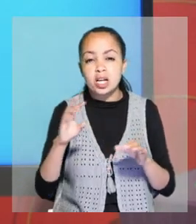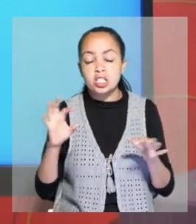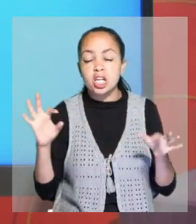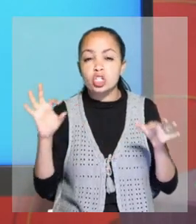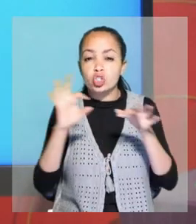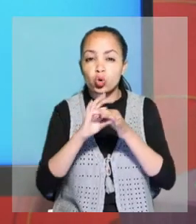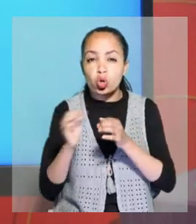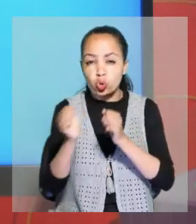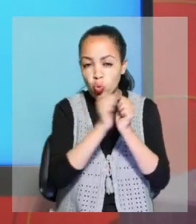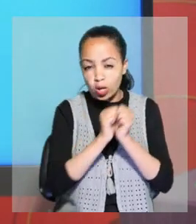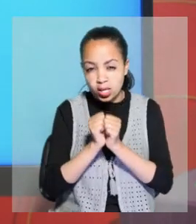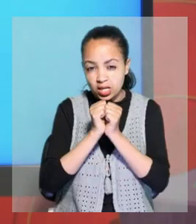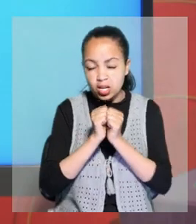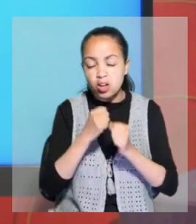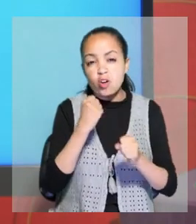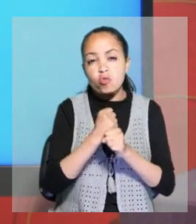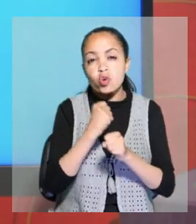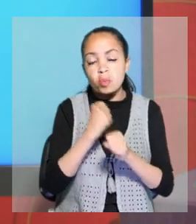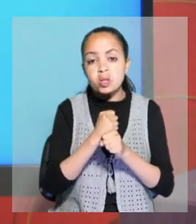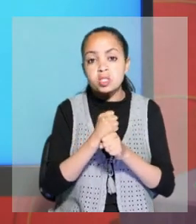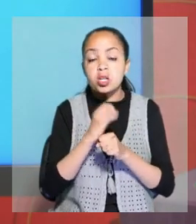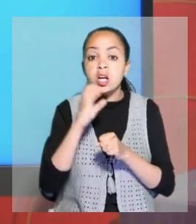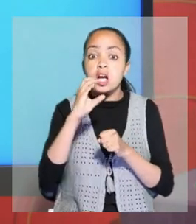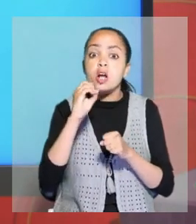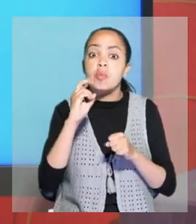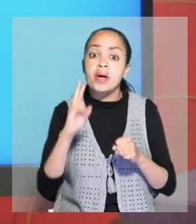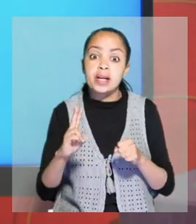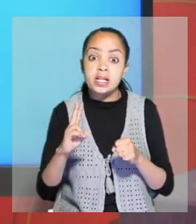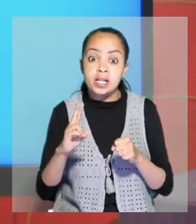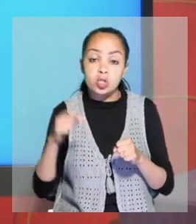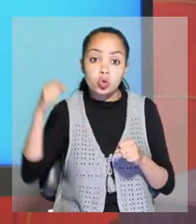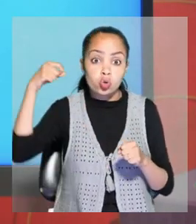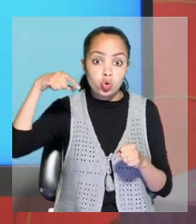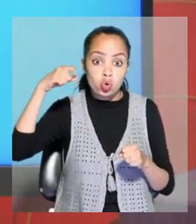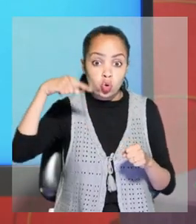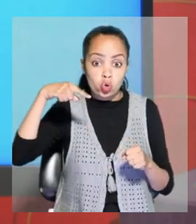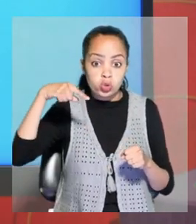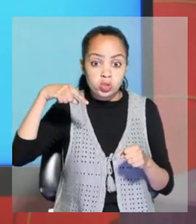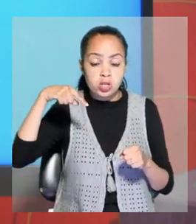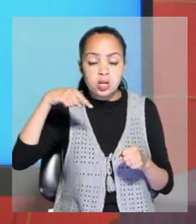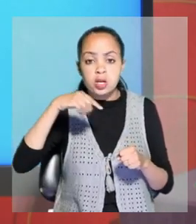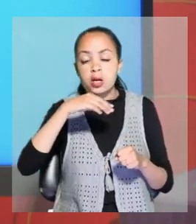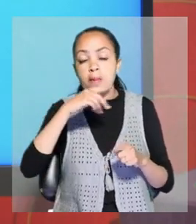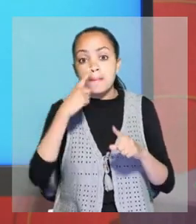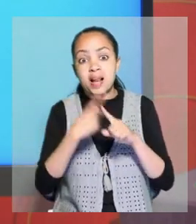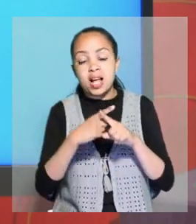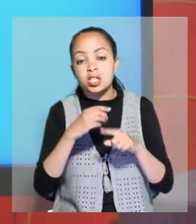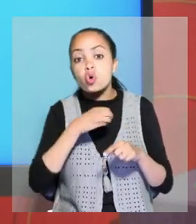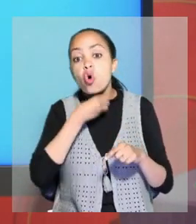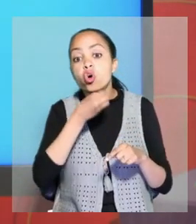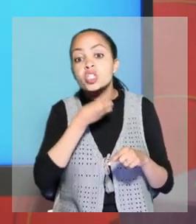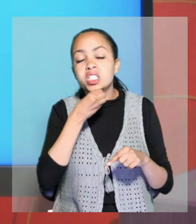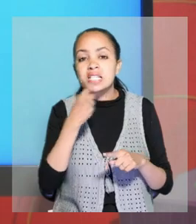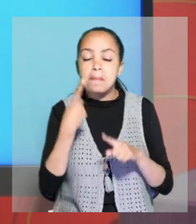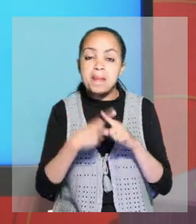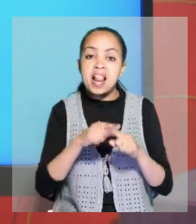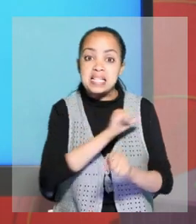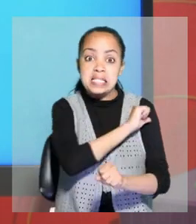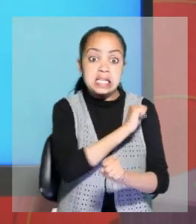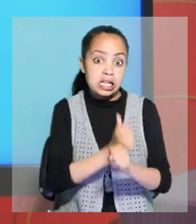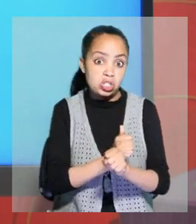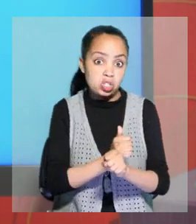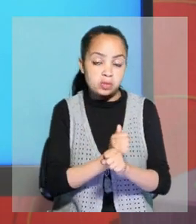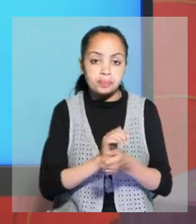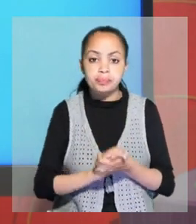together. It is the formation of carbohydrate, special glucose, hexose carbohydrate, plus oxygen, plus